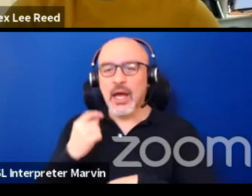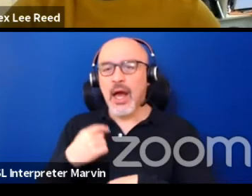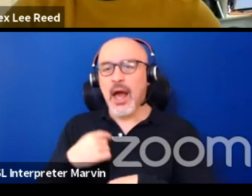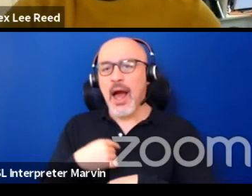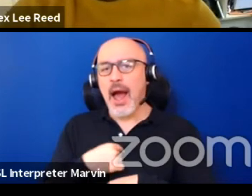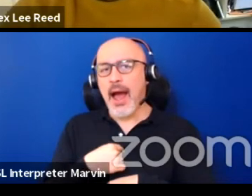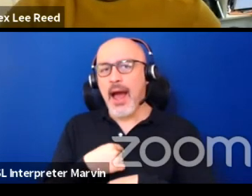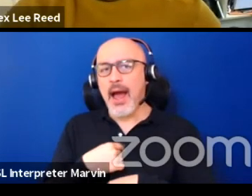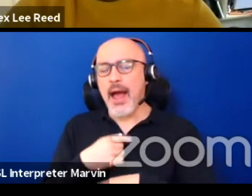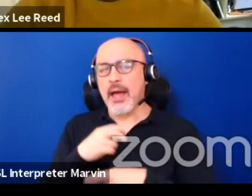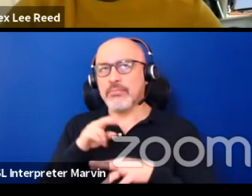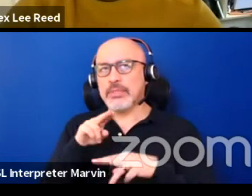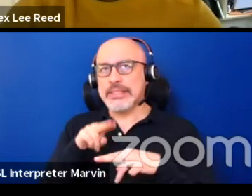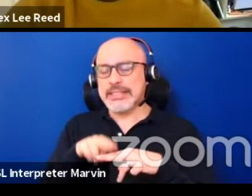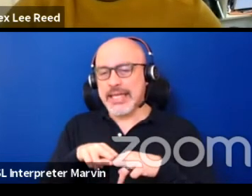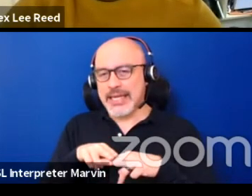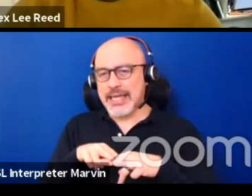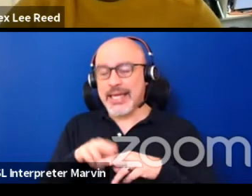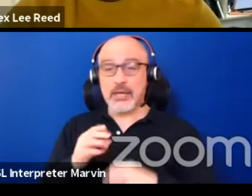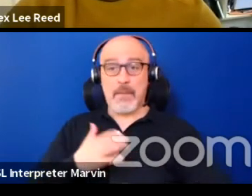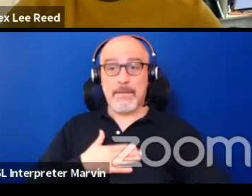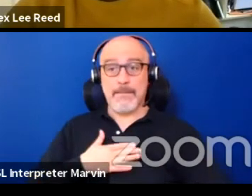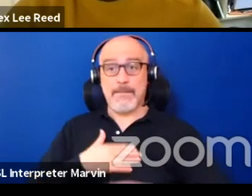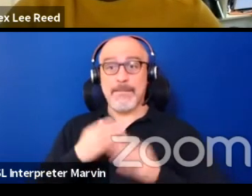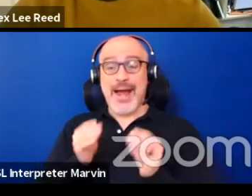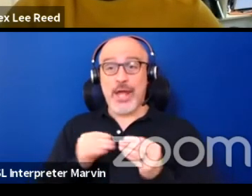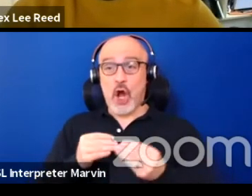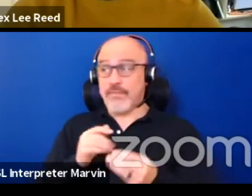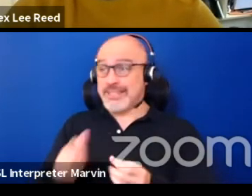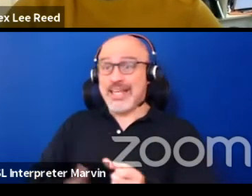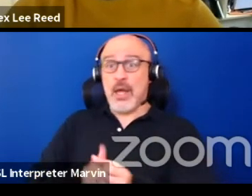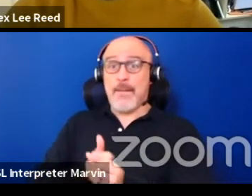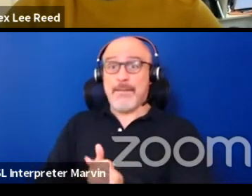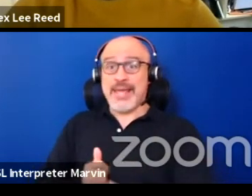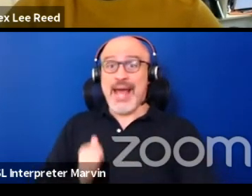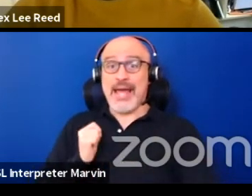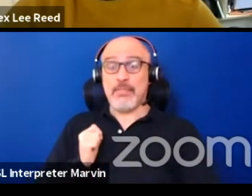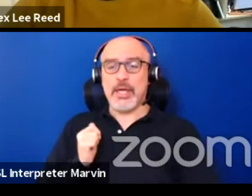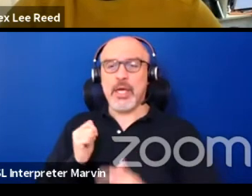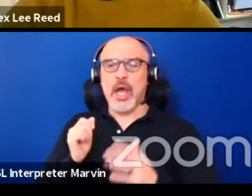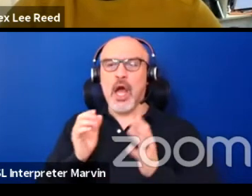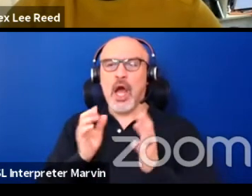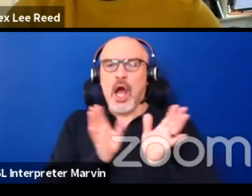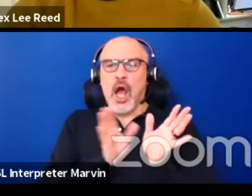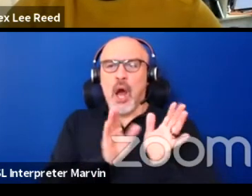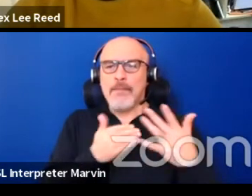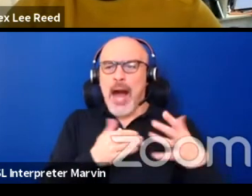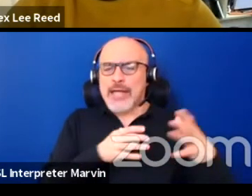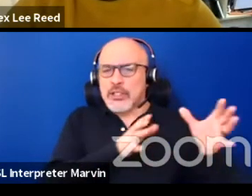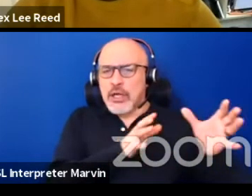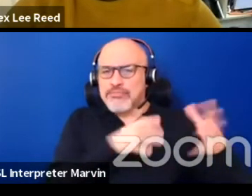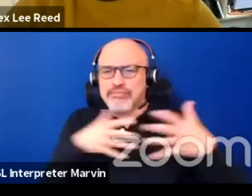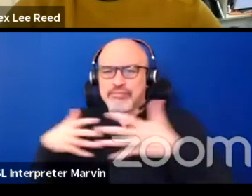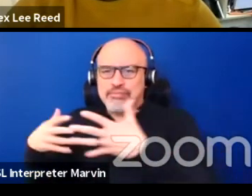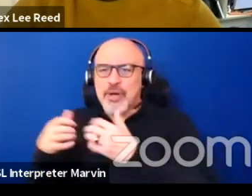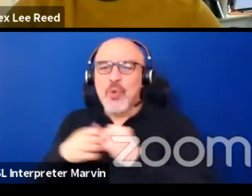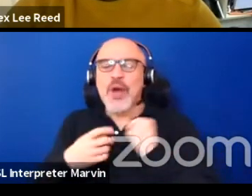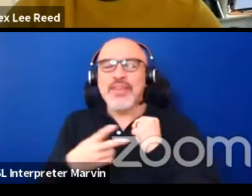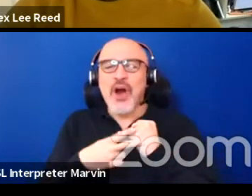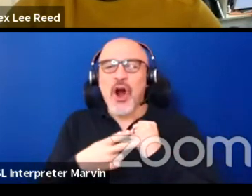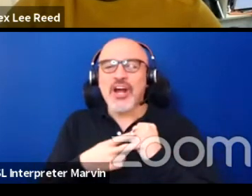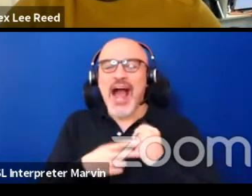I'm sitting in my office and behind me are a bunch of boxes that has archival material in